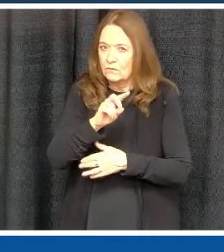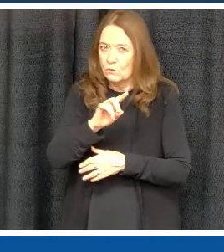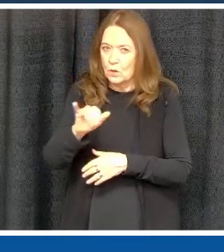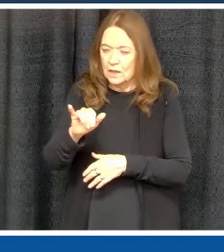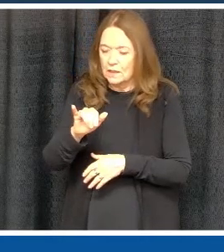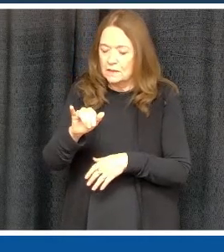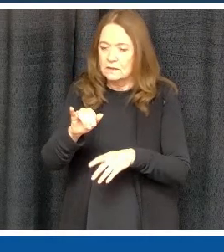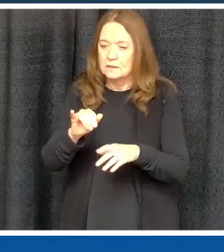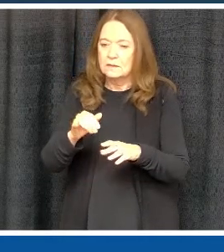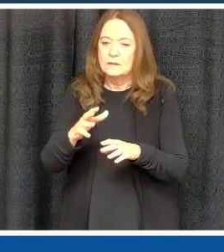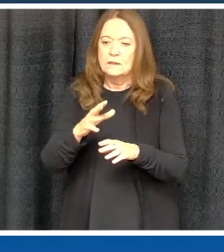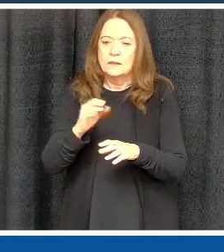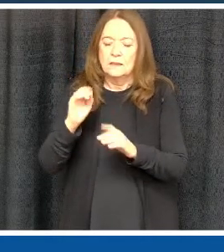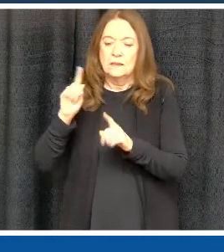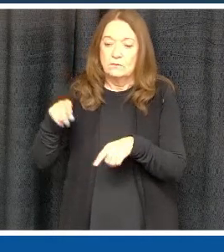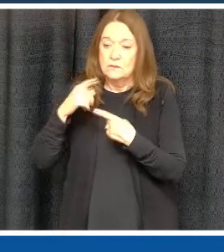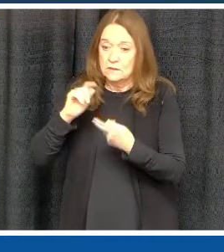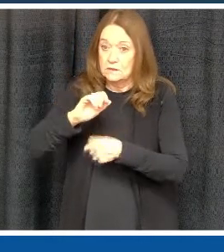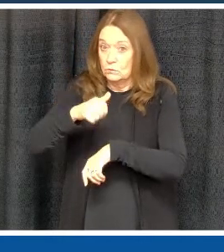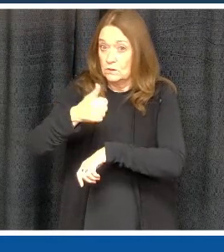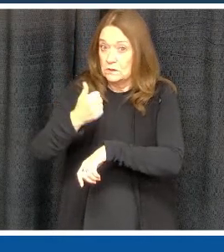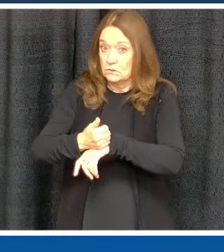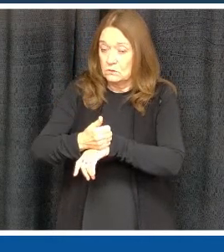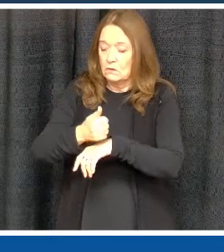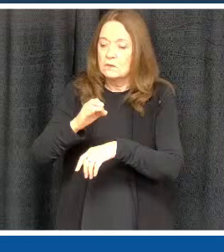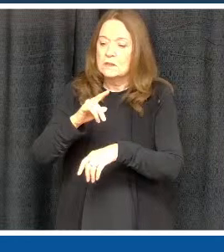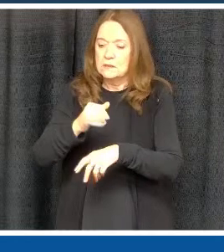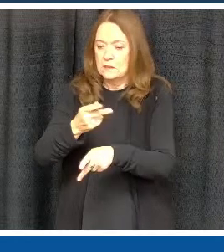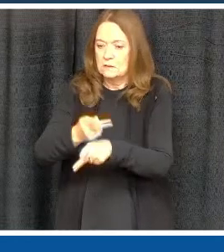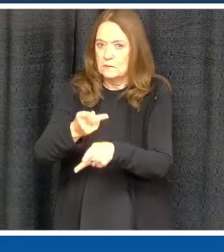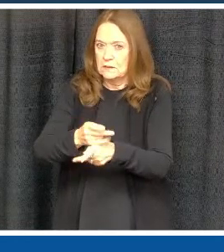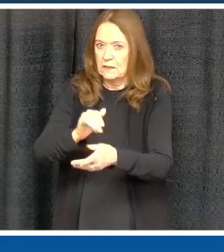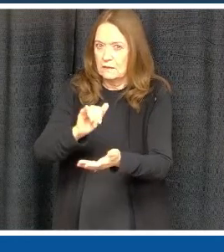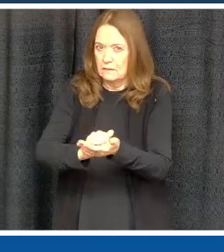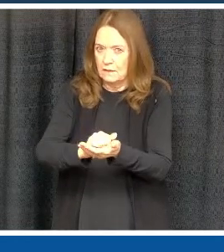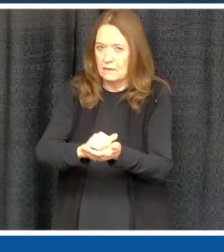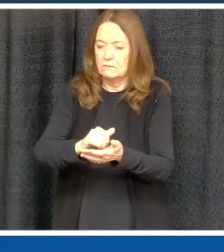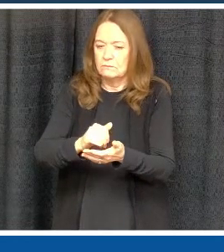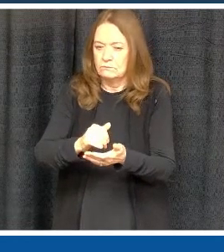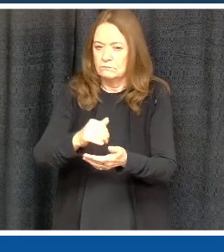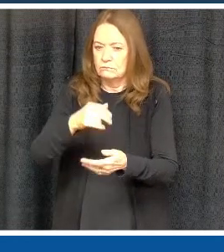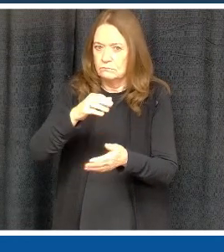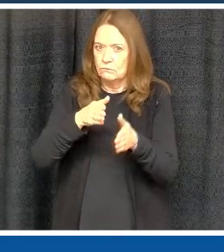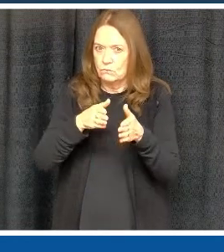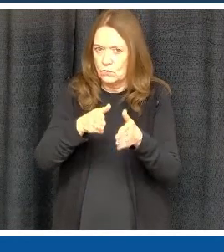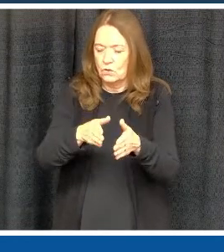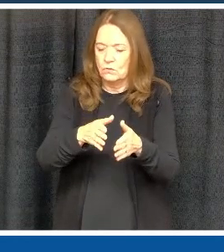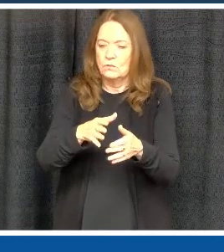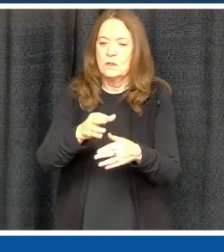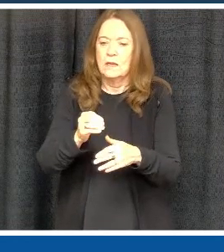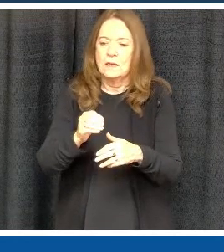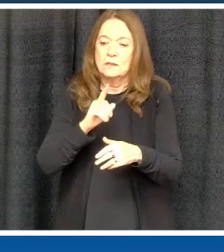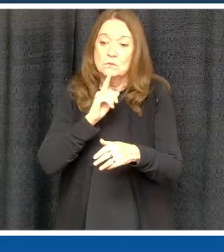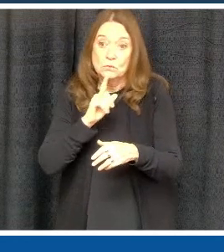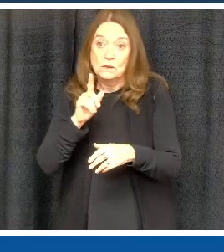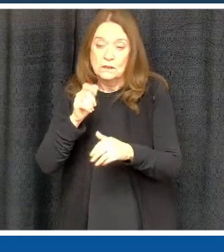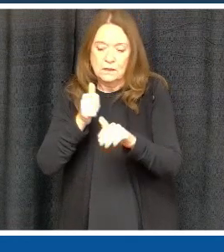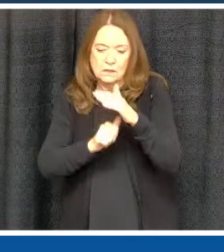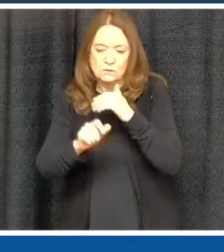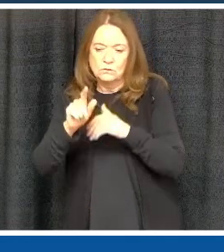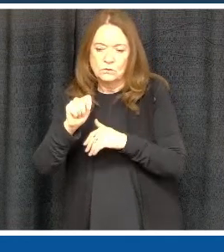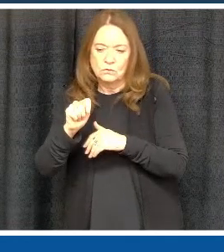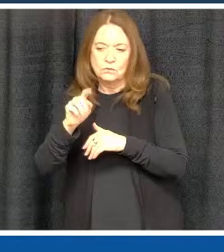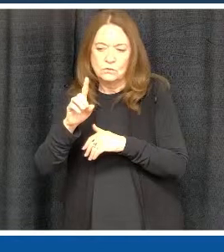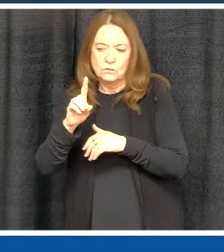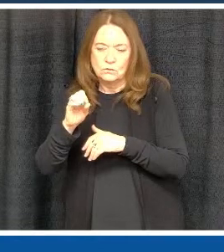since it was installed, the city has maintained that pavement. It's still ultimately TDOT's control. The